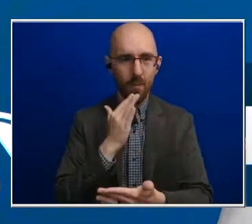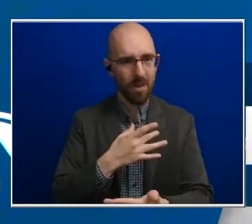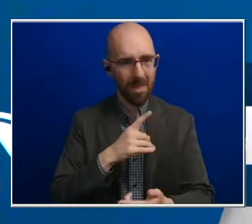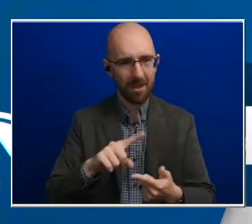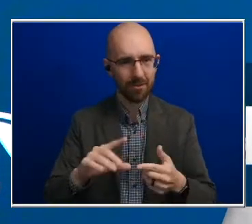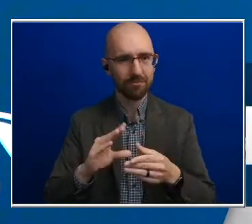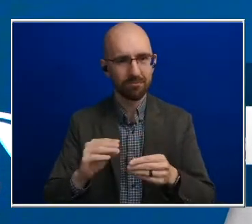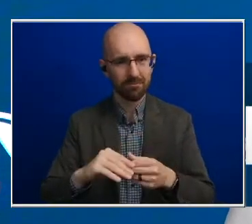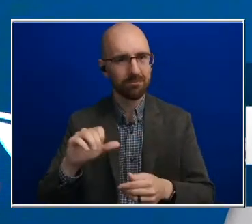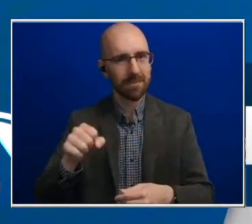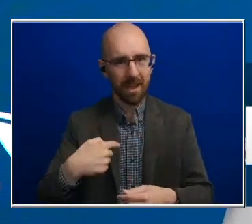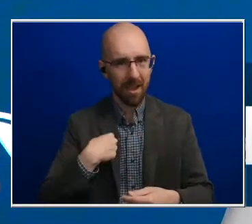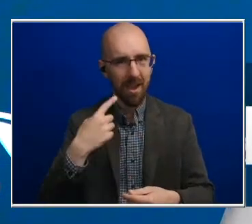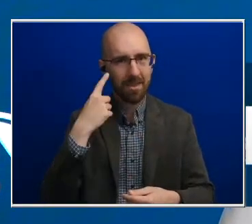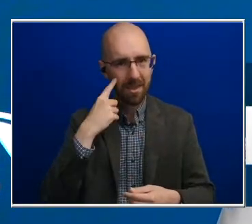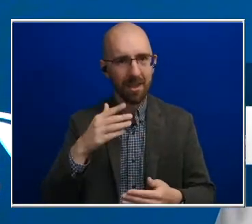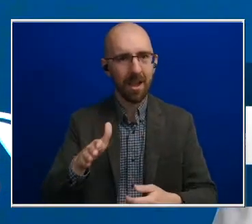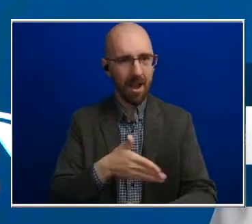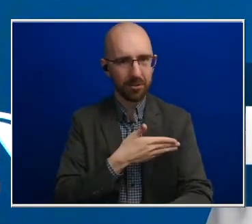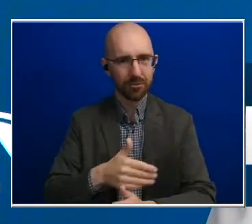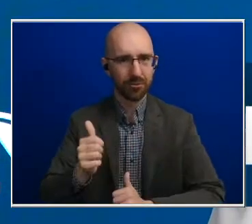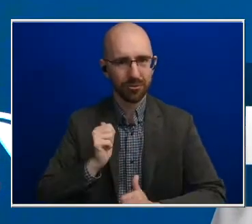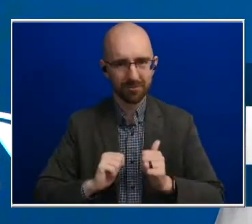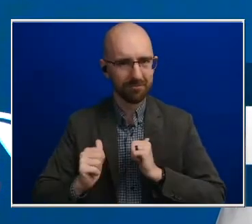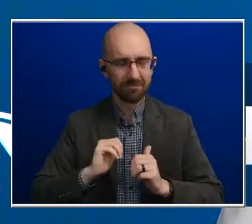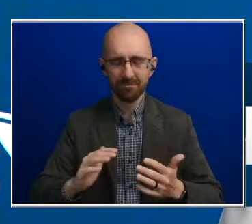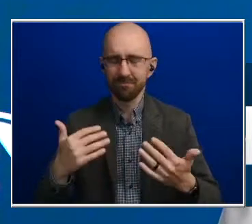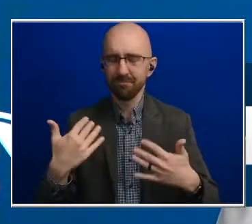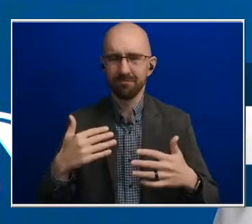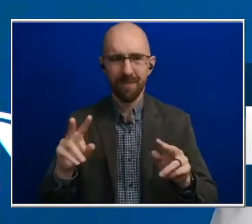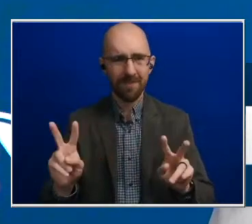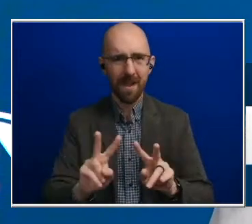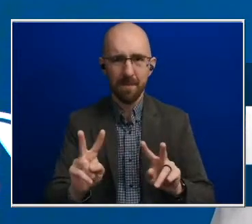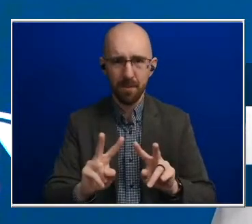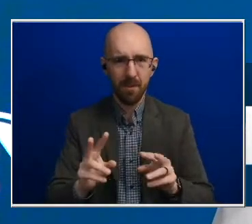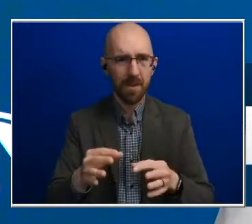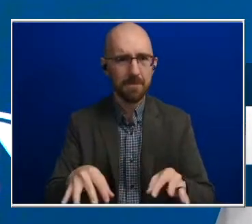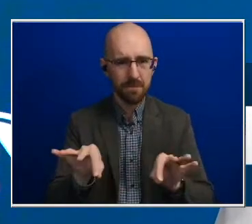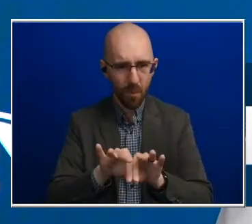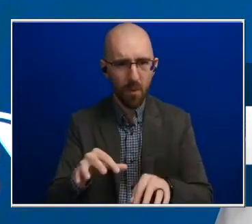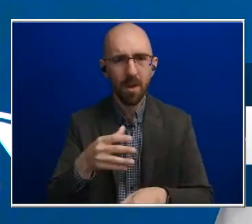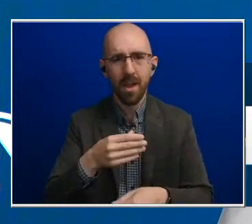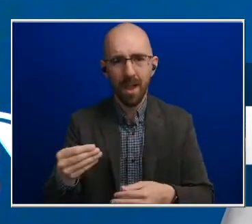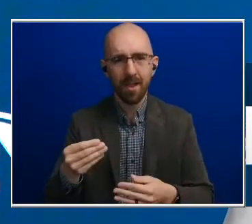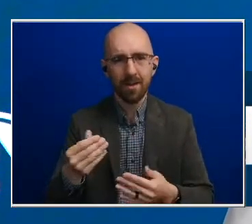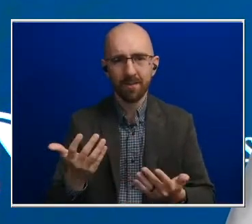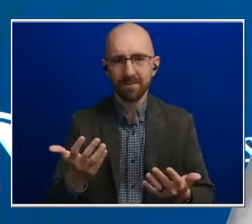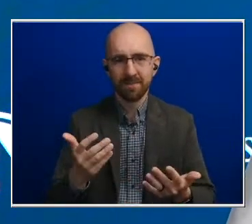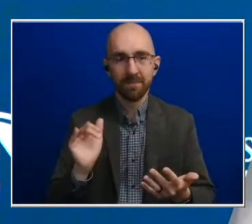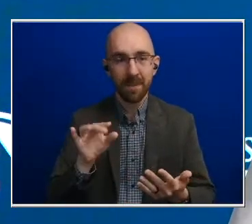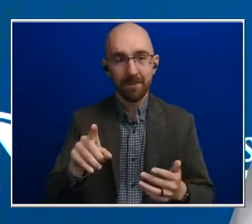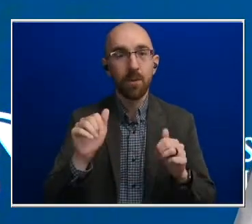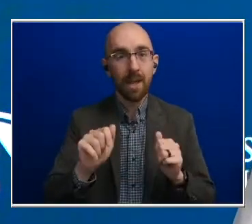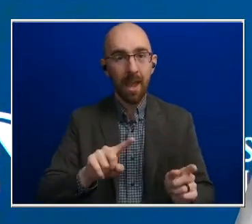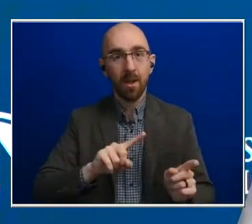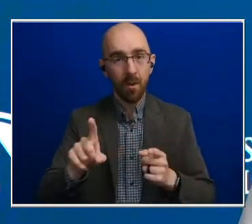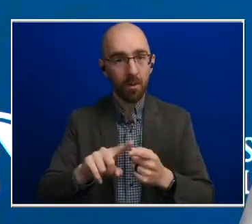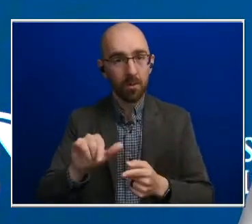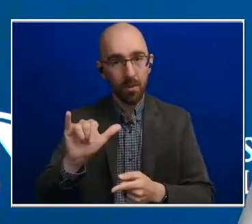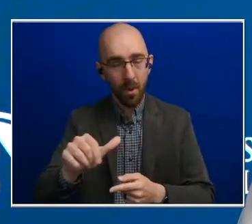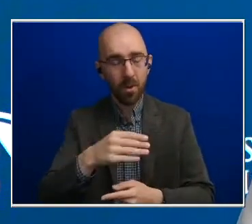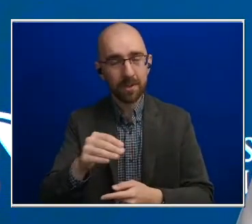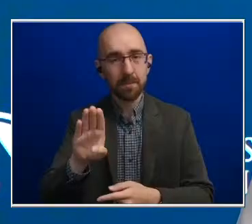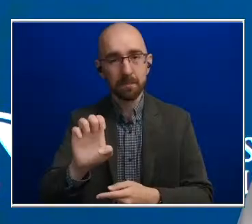think concerts are extremely valuable and important. And if you can go to those and be in